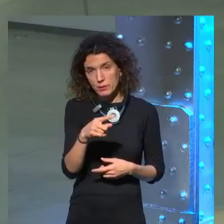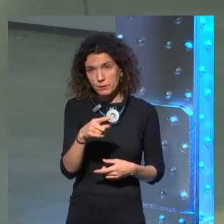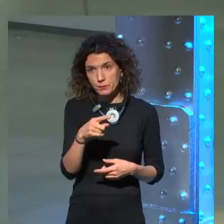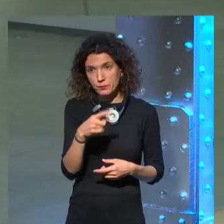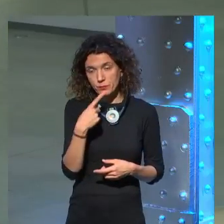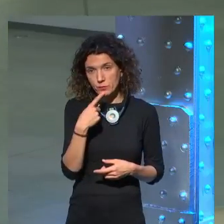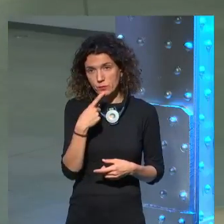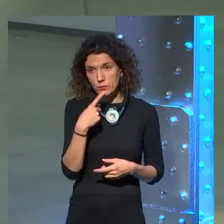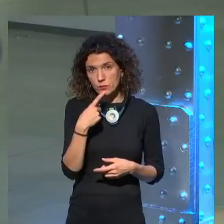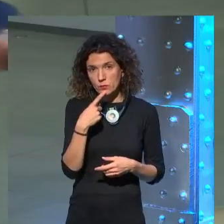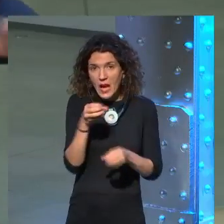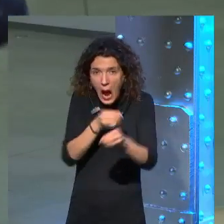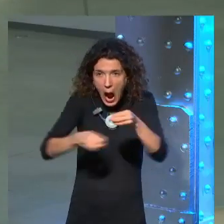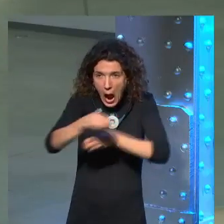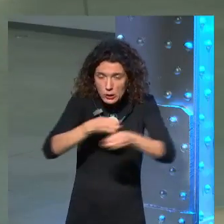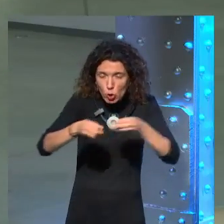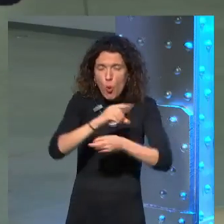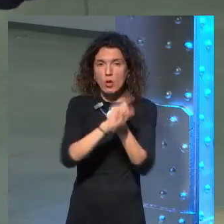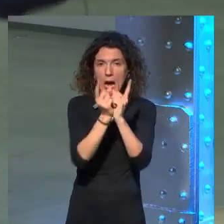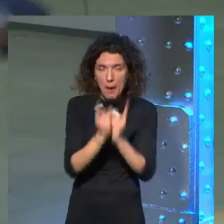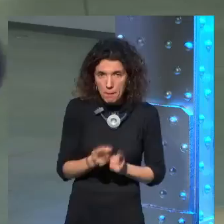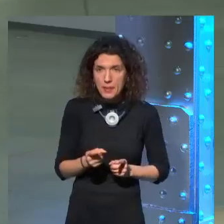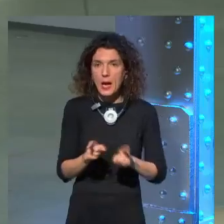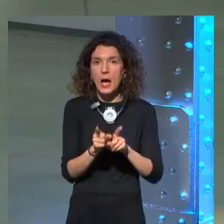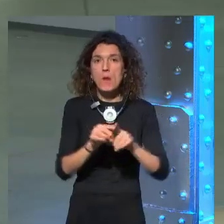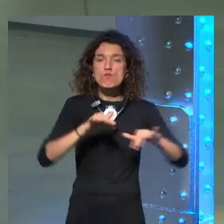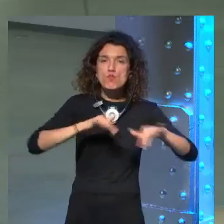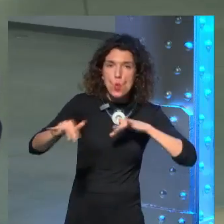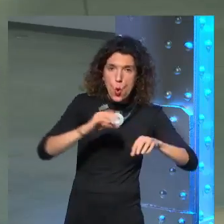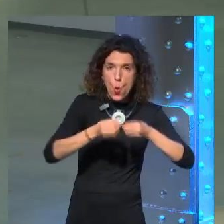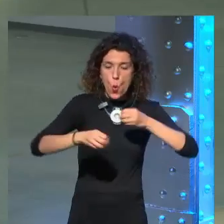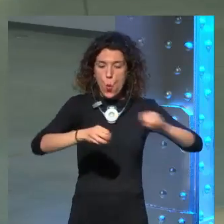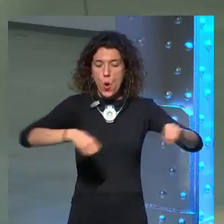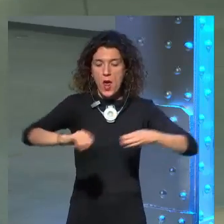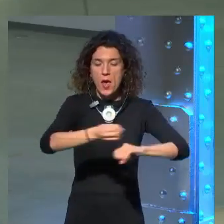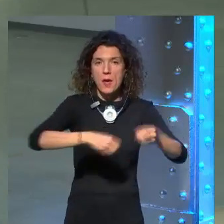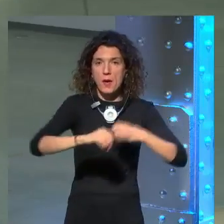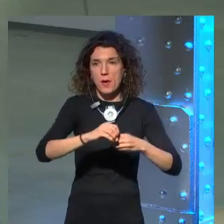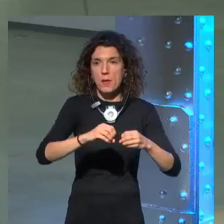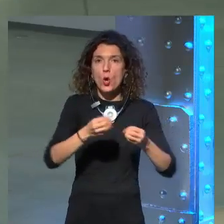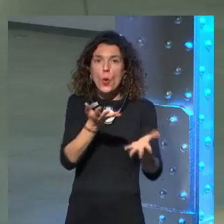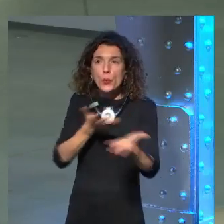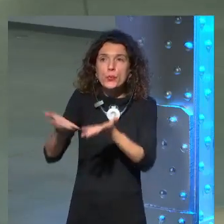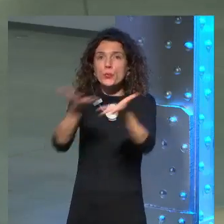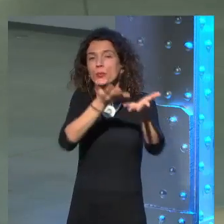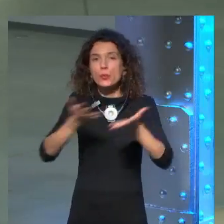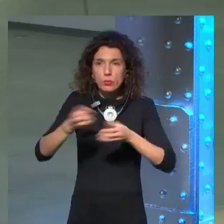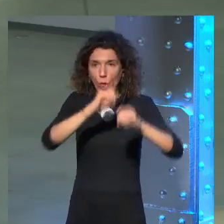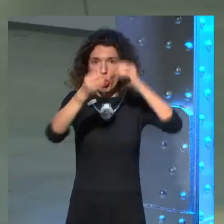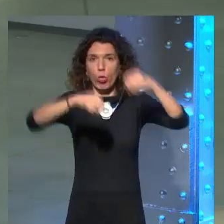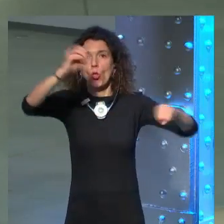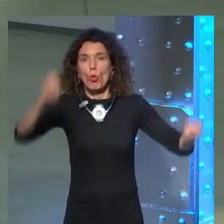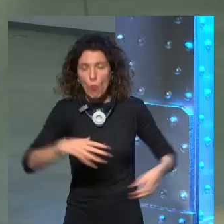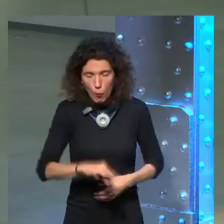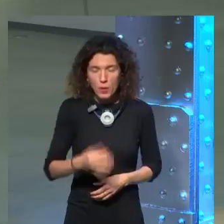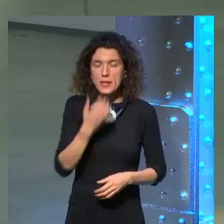the atoms change, they move away, they go blown in the wind if you're scattered on a mountaintop, or maybe they're